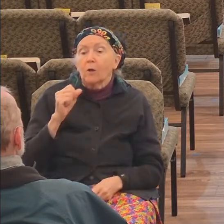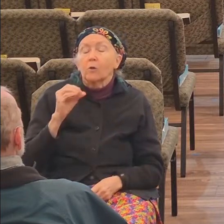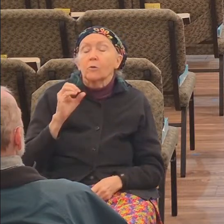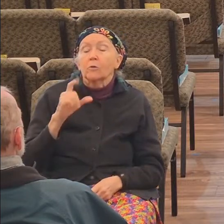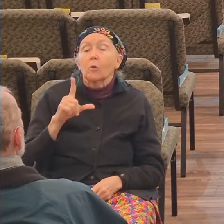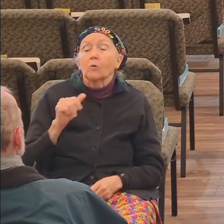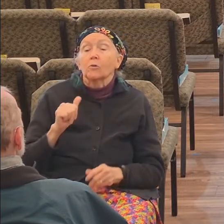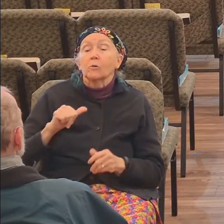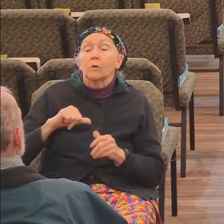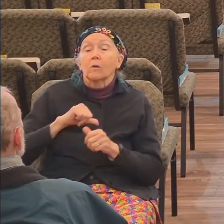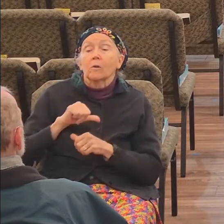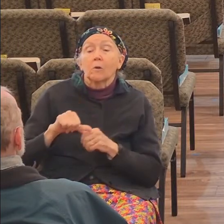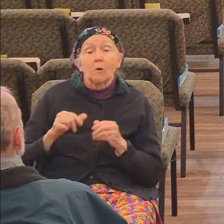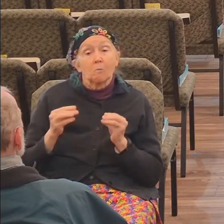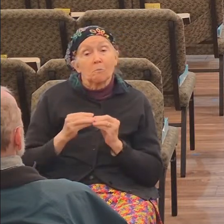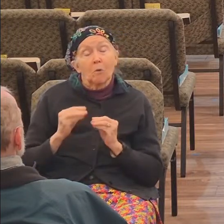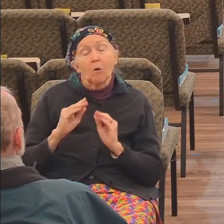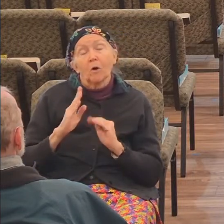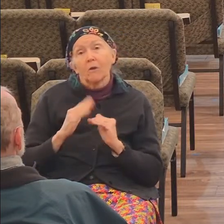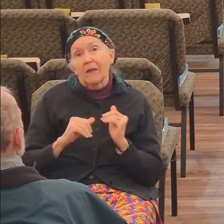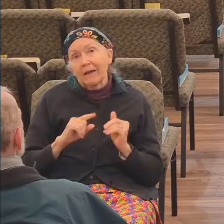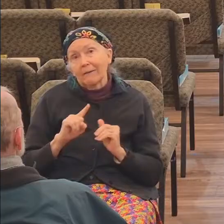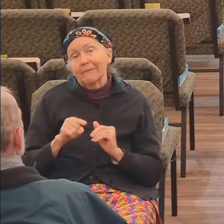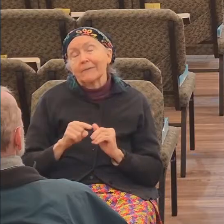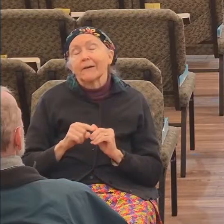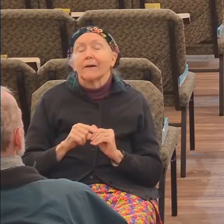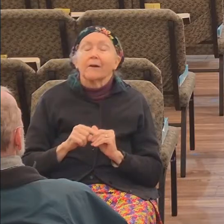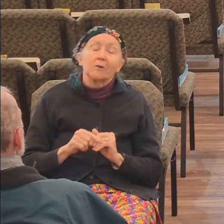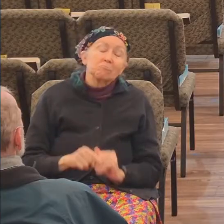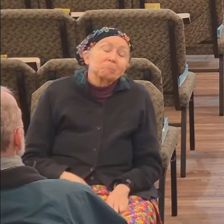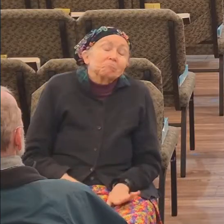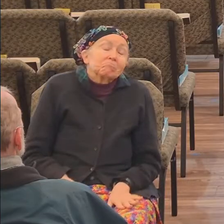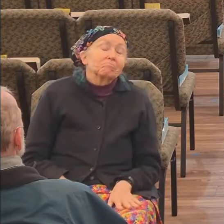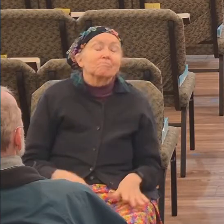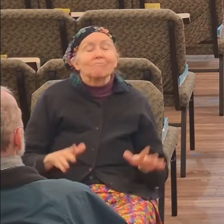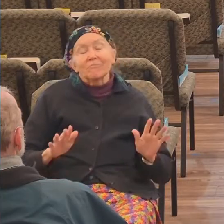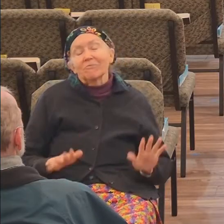than just casual relationships.